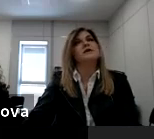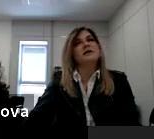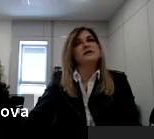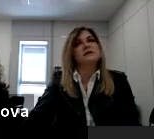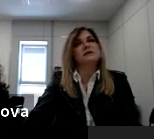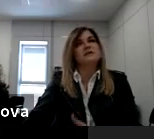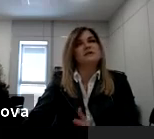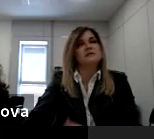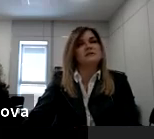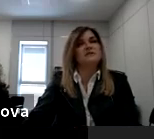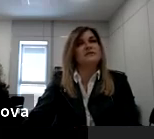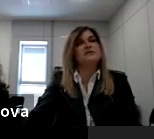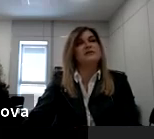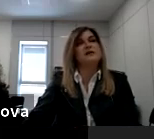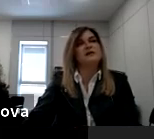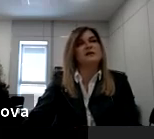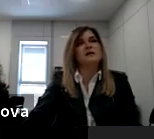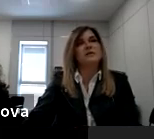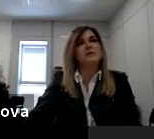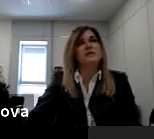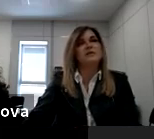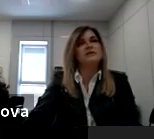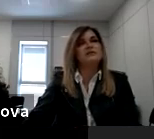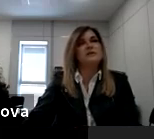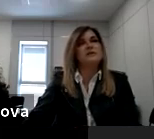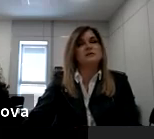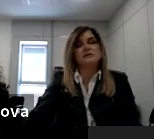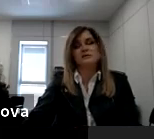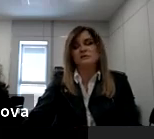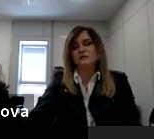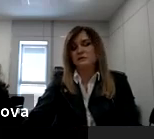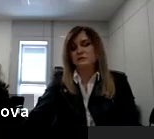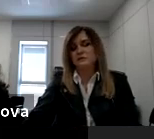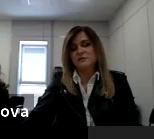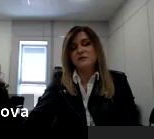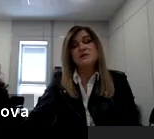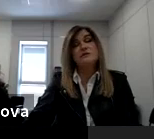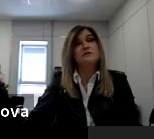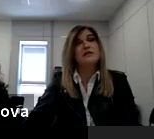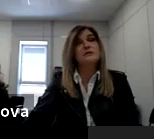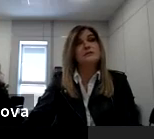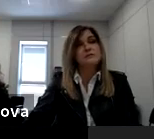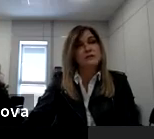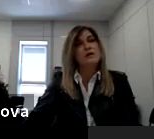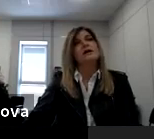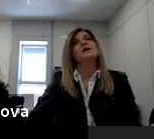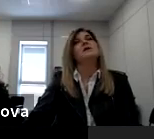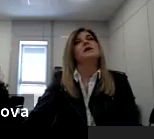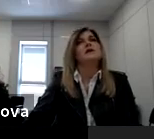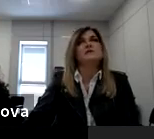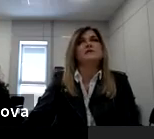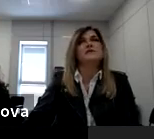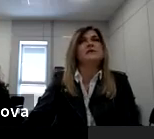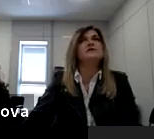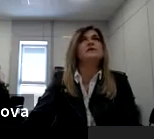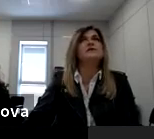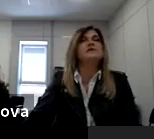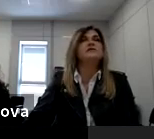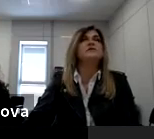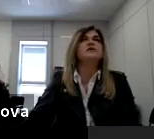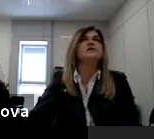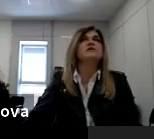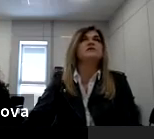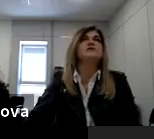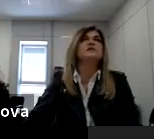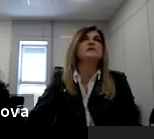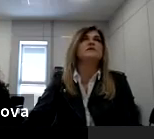And here we can see this versatile arm with several degrees of freedom. Yeah, it is very convenient